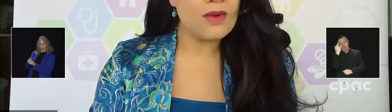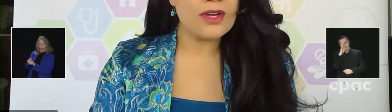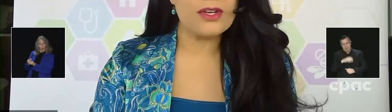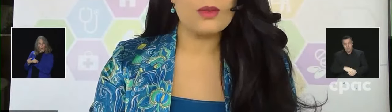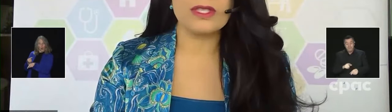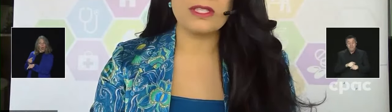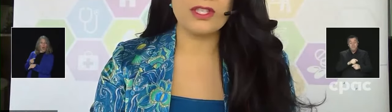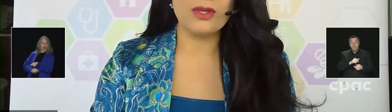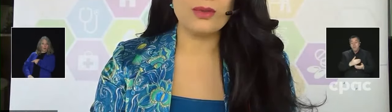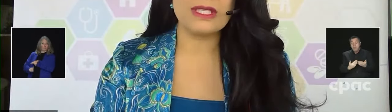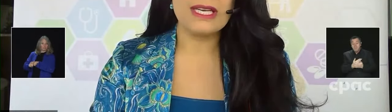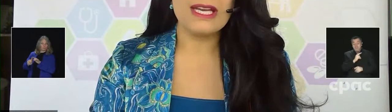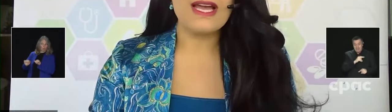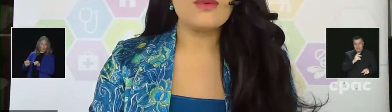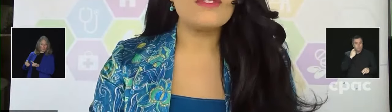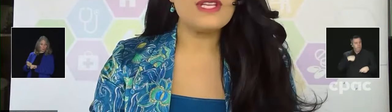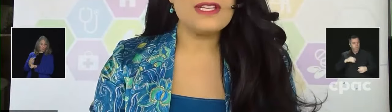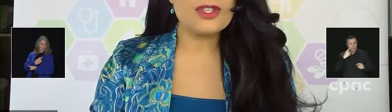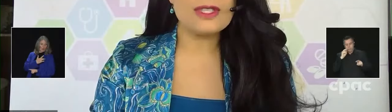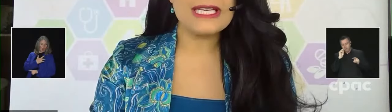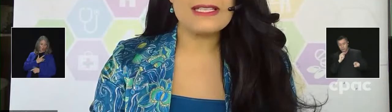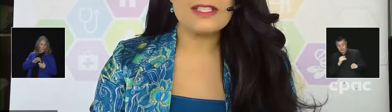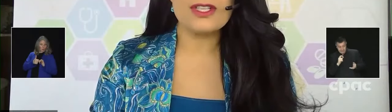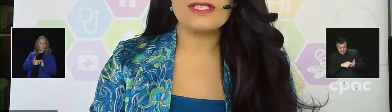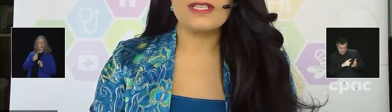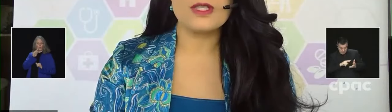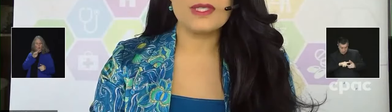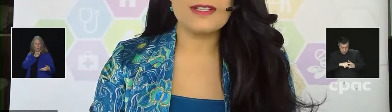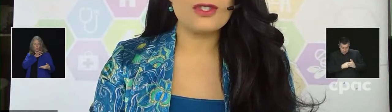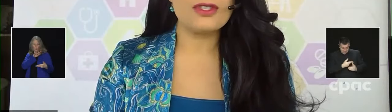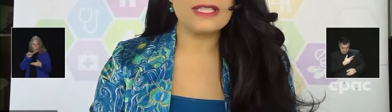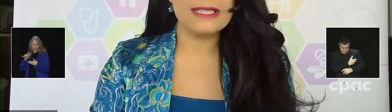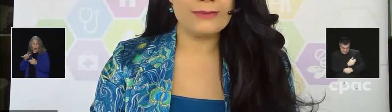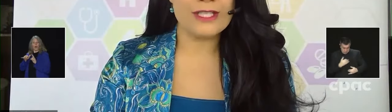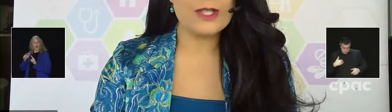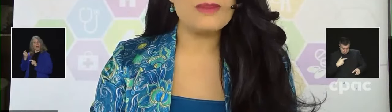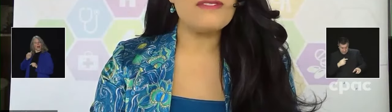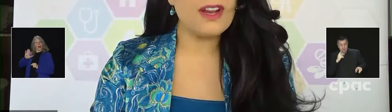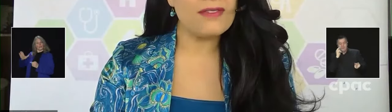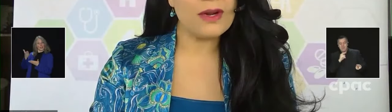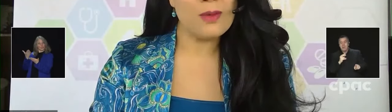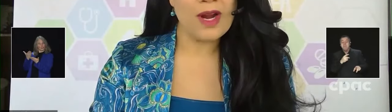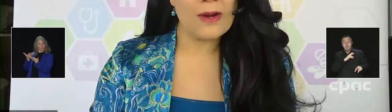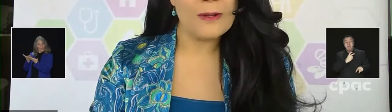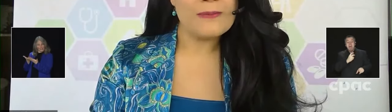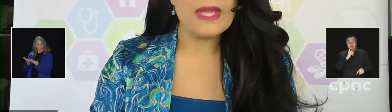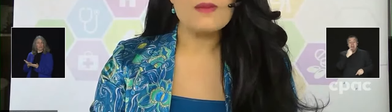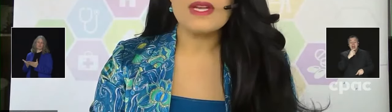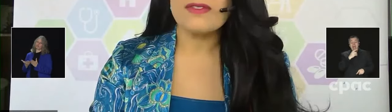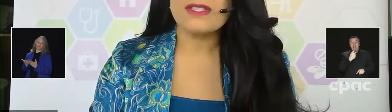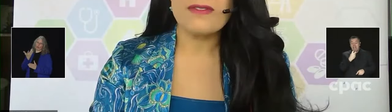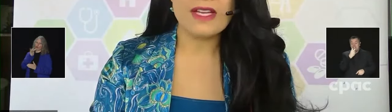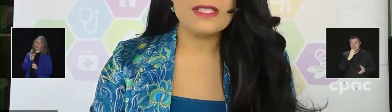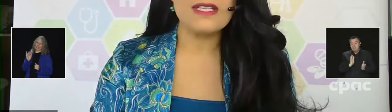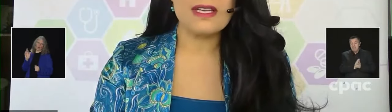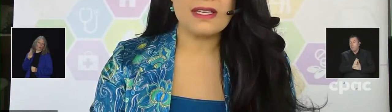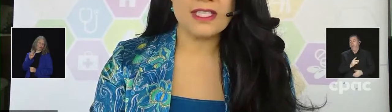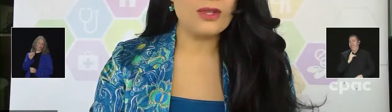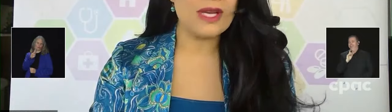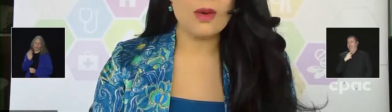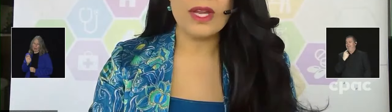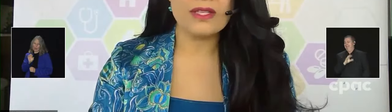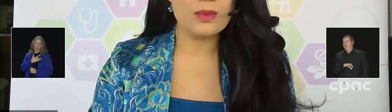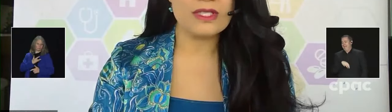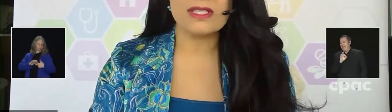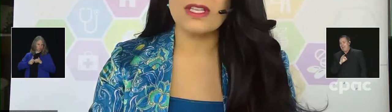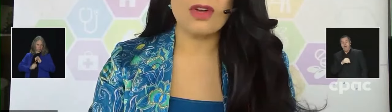closely monitored once it's in use. However, the initial data suggests that this potential risk would be very, very rare, and the benefits of the vaccine continue